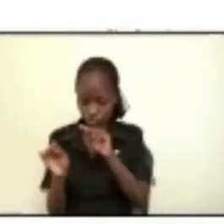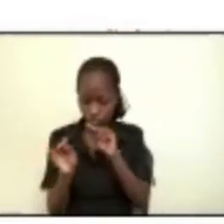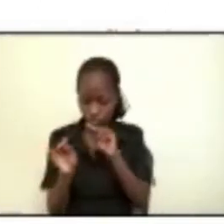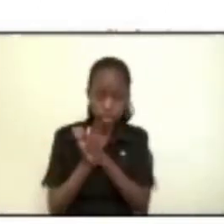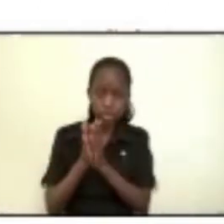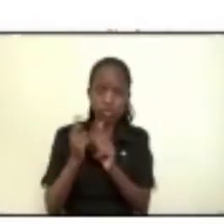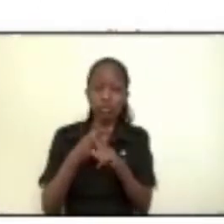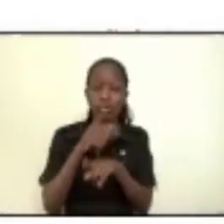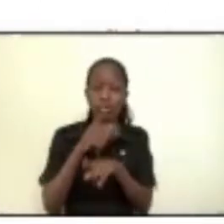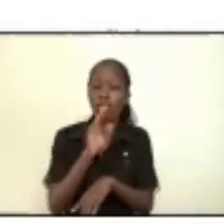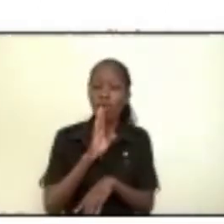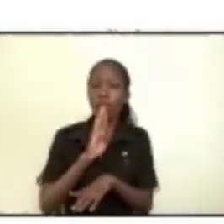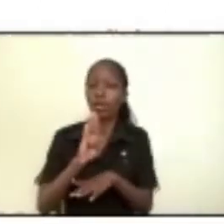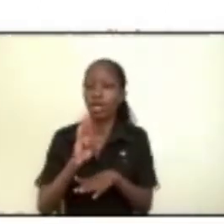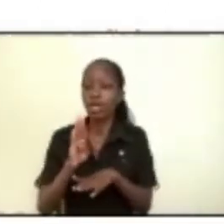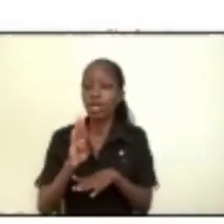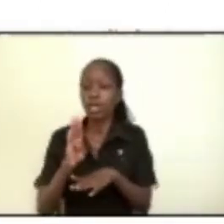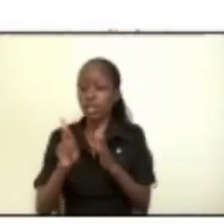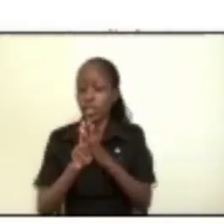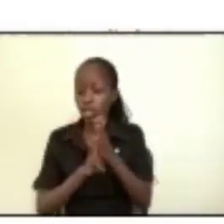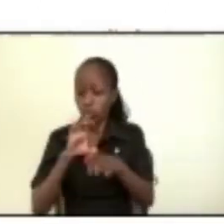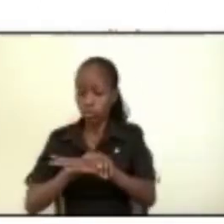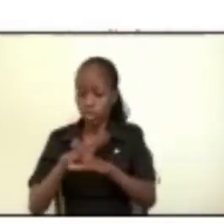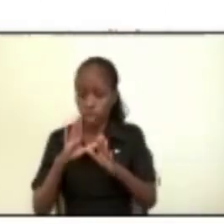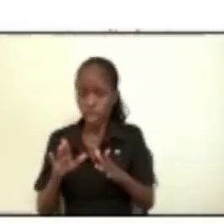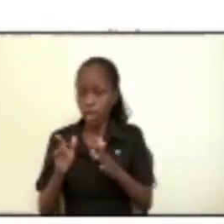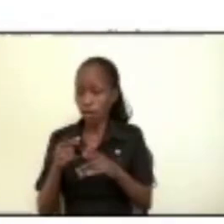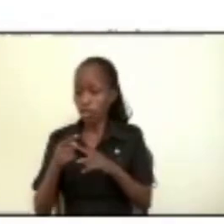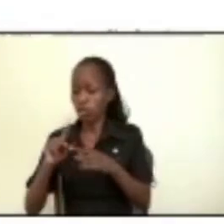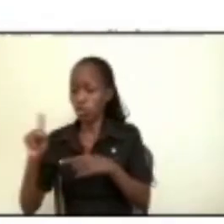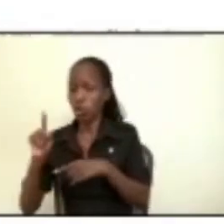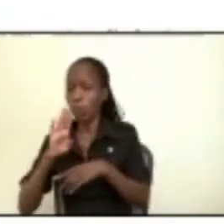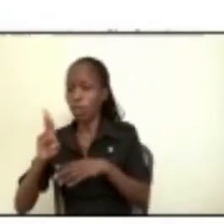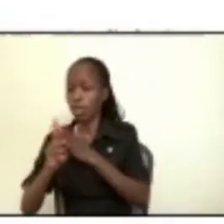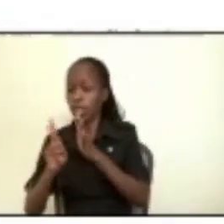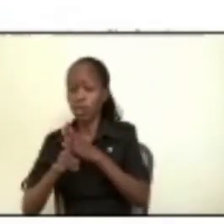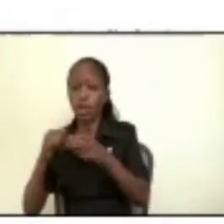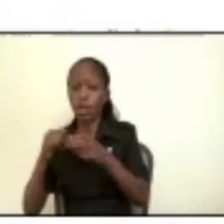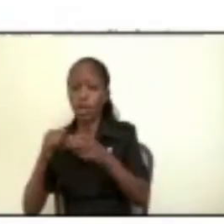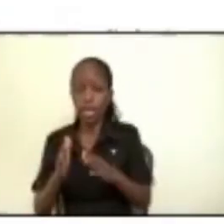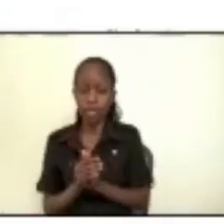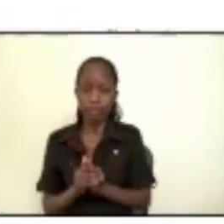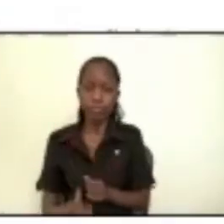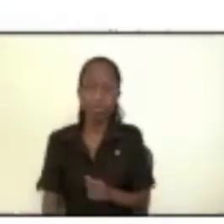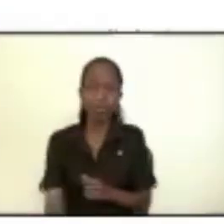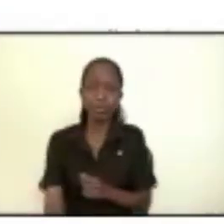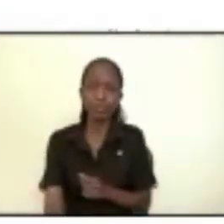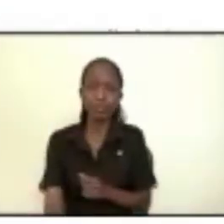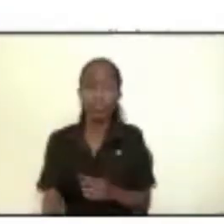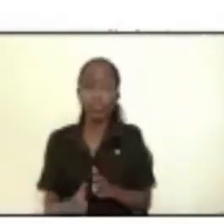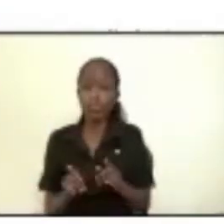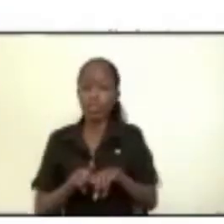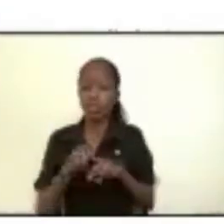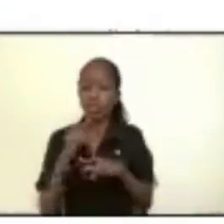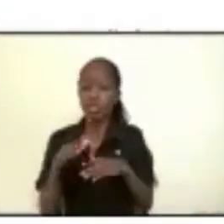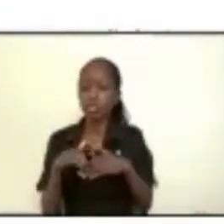from Africa being the rule taker to actually Africa being the rule maker? Just to give a bit of